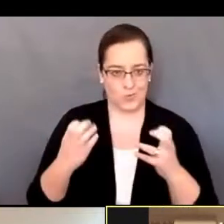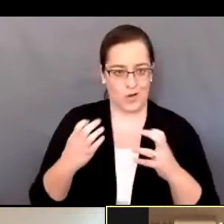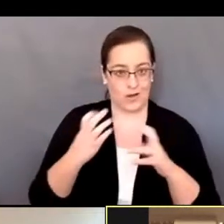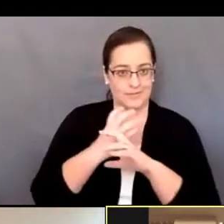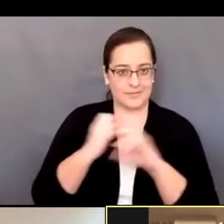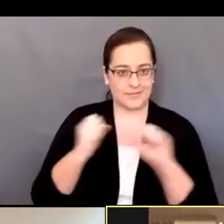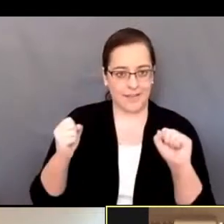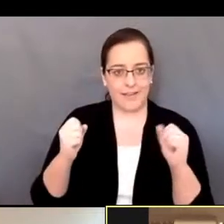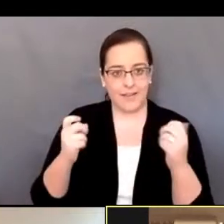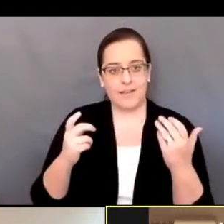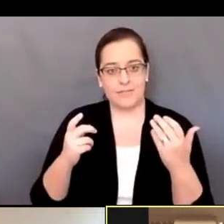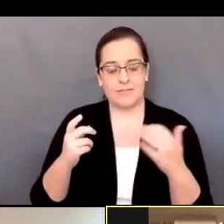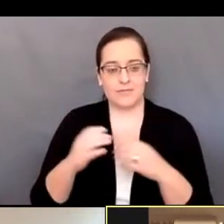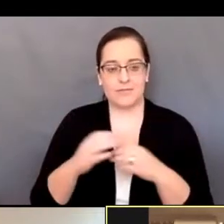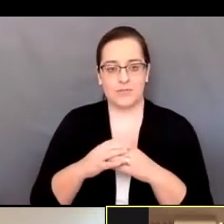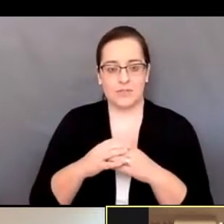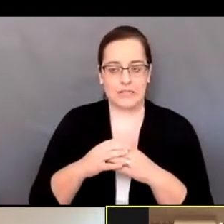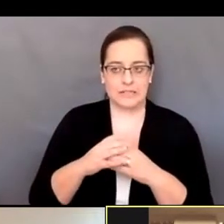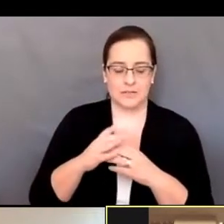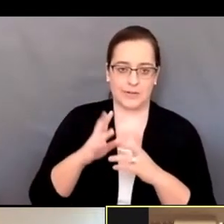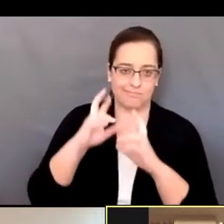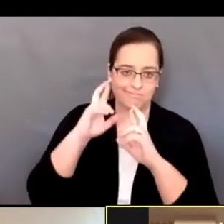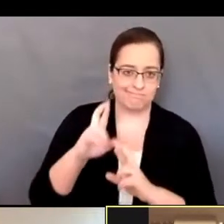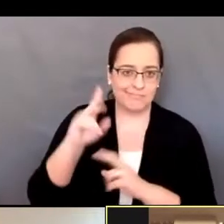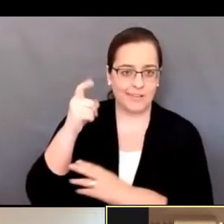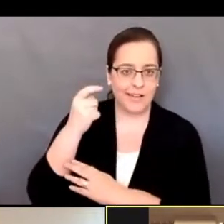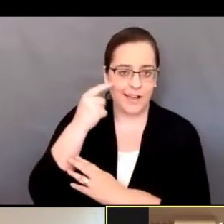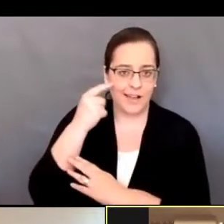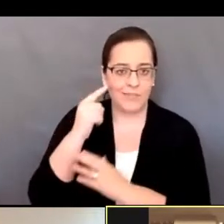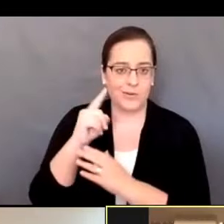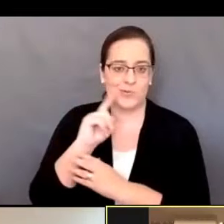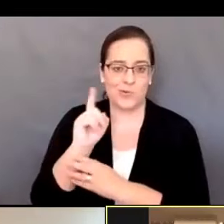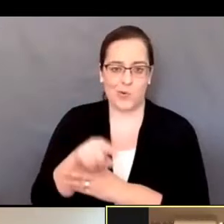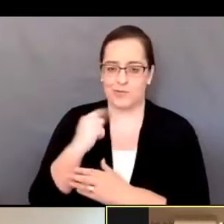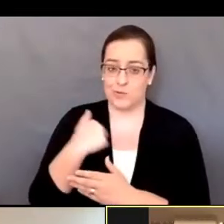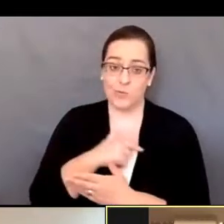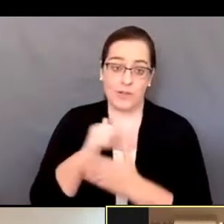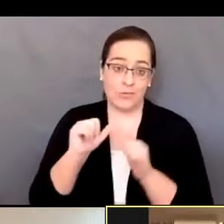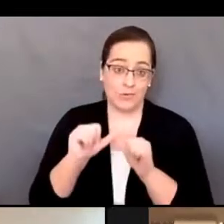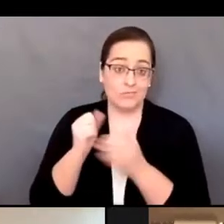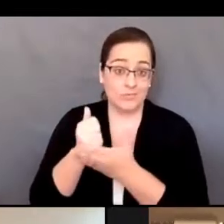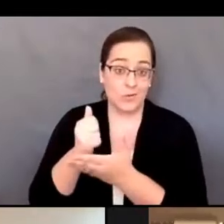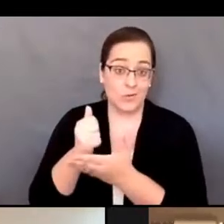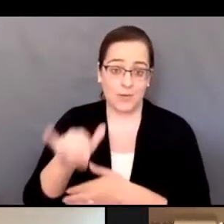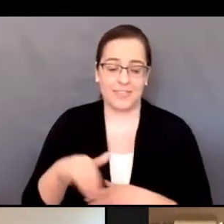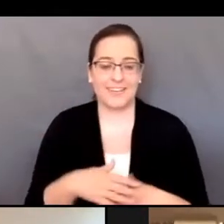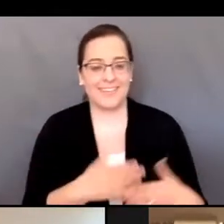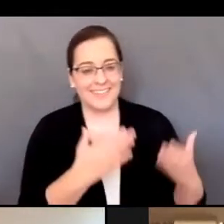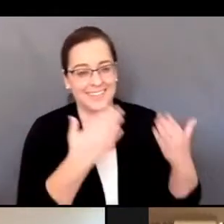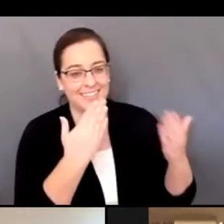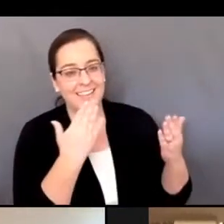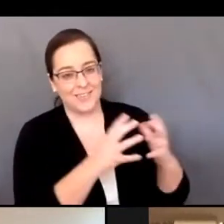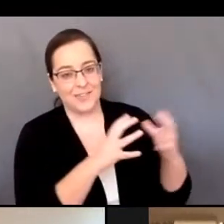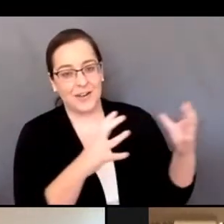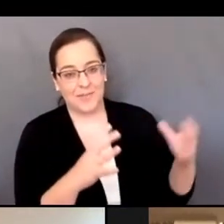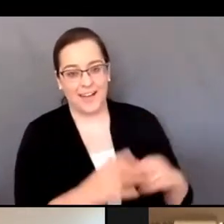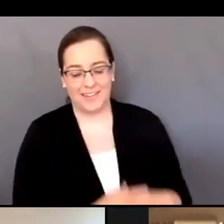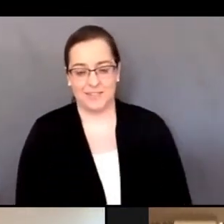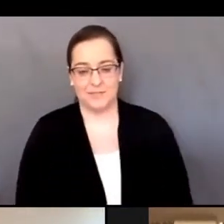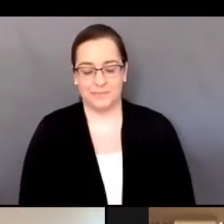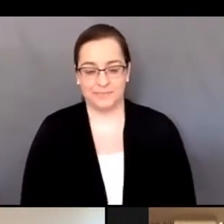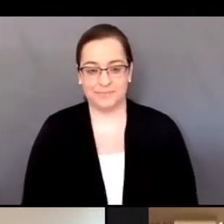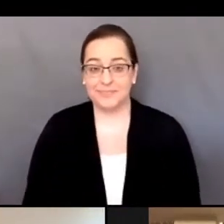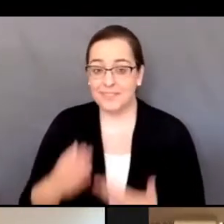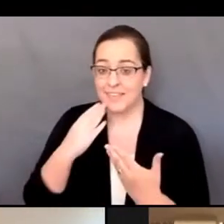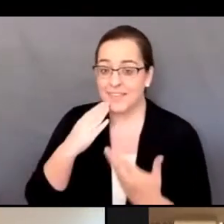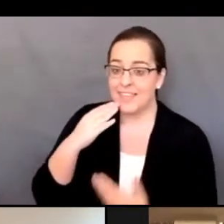responsible way that's also observing the governor's orders. So we'll assist with that in every way possible. Thank you very much. Thank